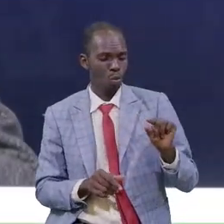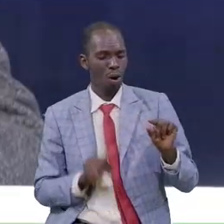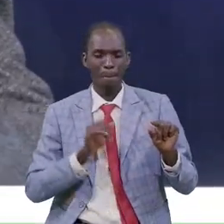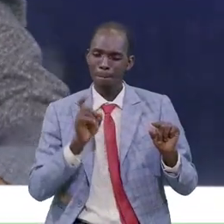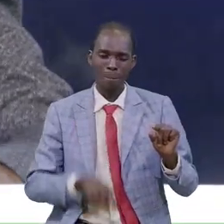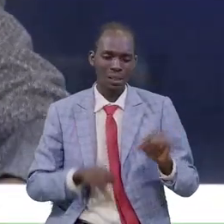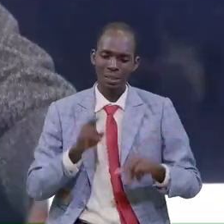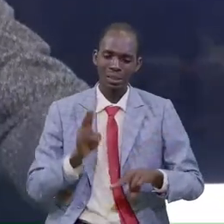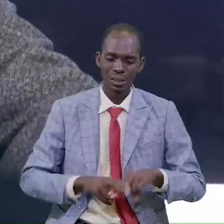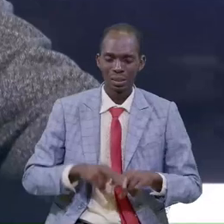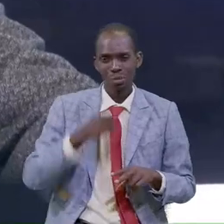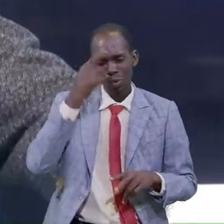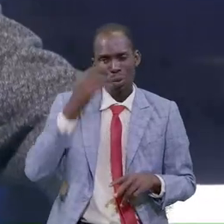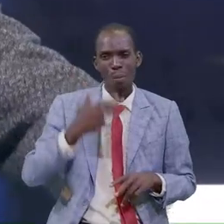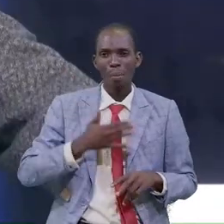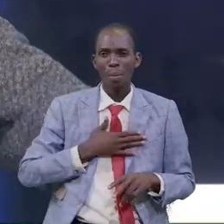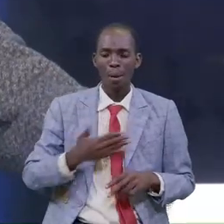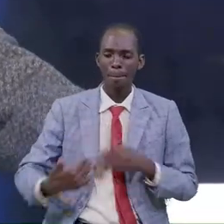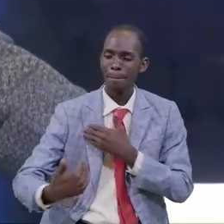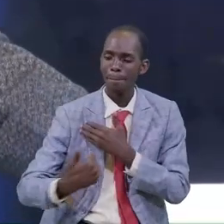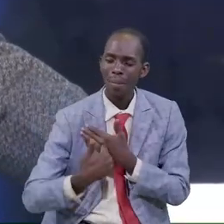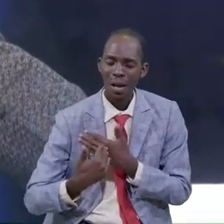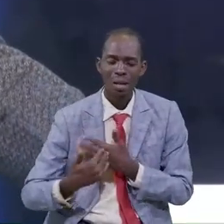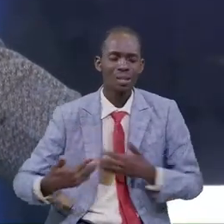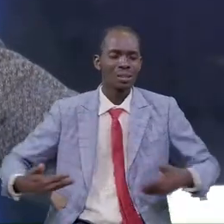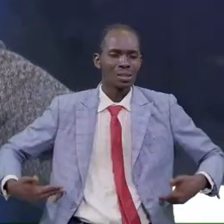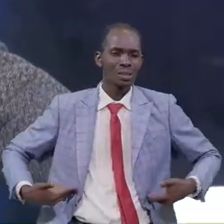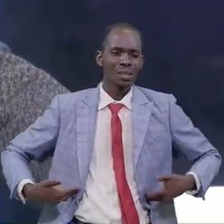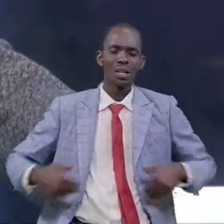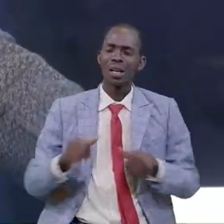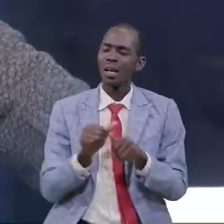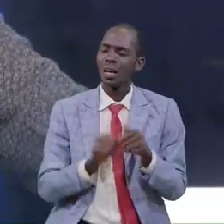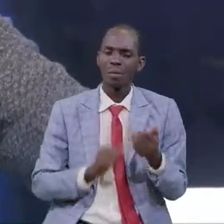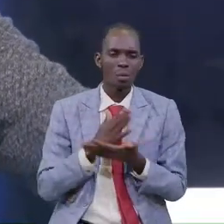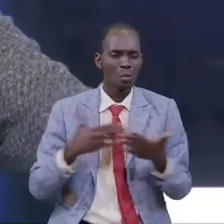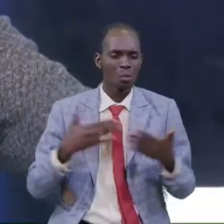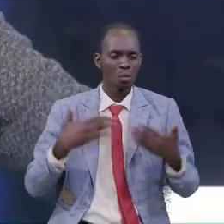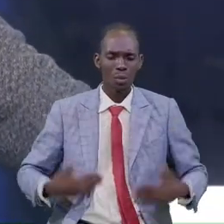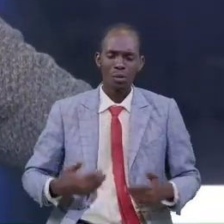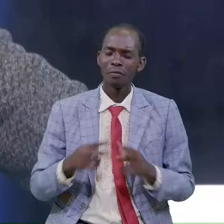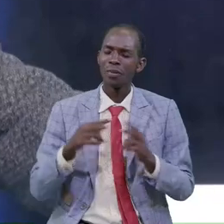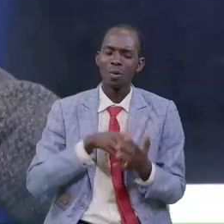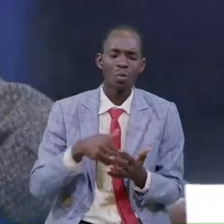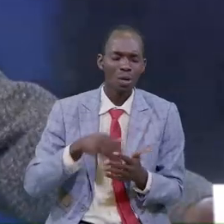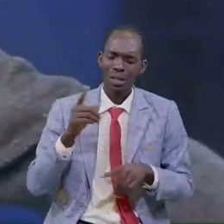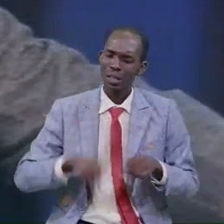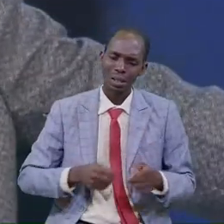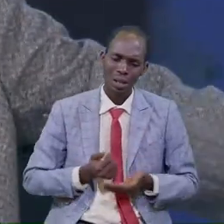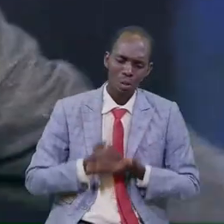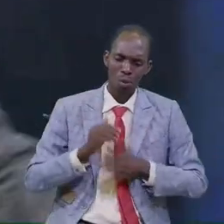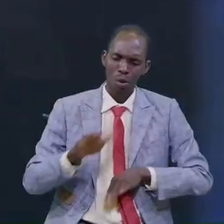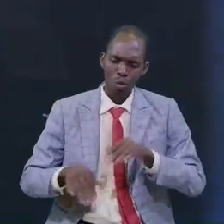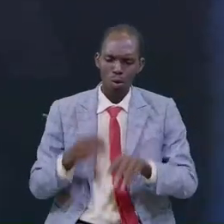my weight, my back, every part is so weak, cannot carry me tonight. Quand je all marche that un weakness,